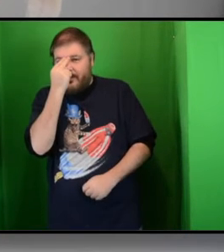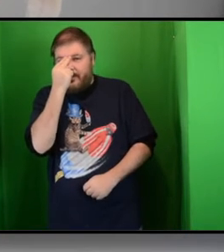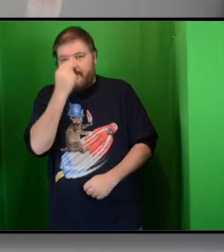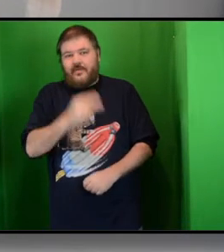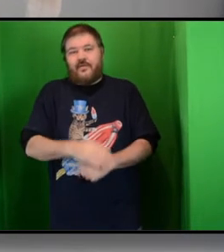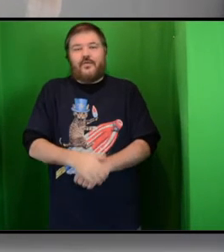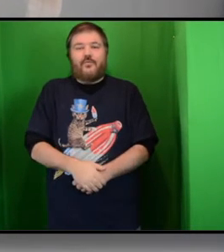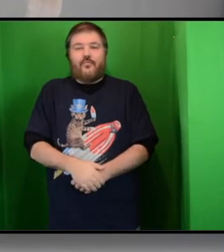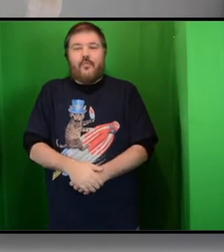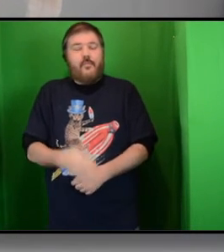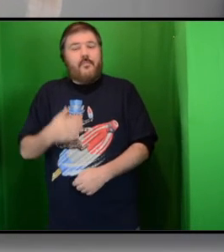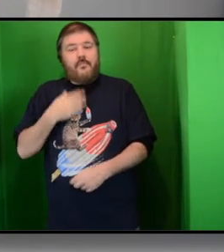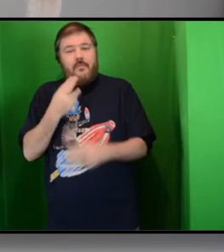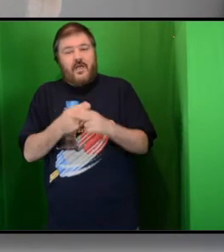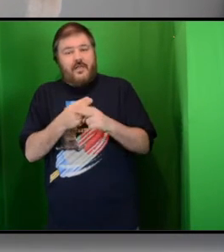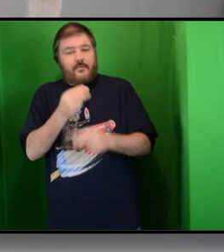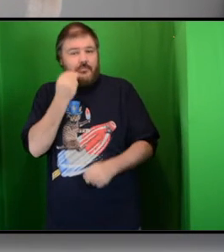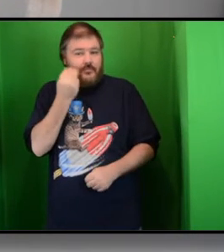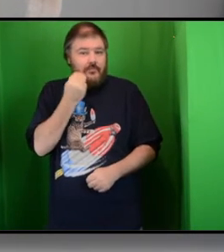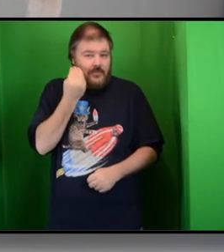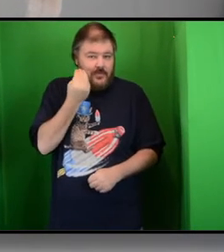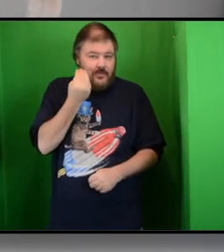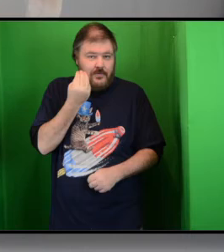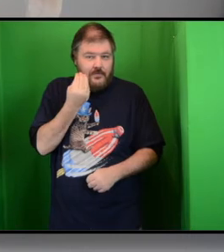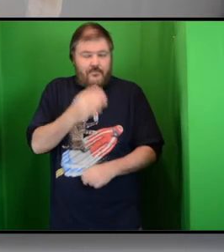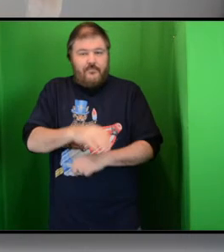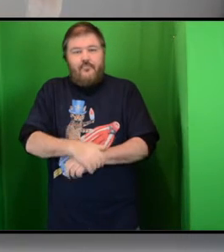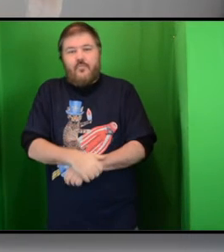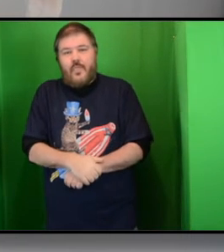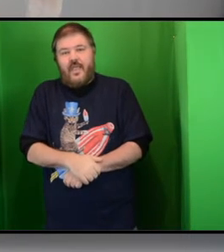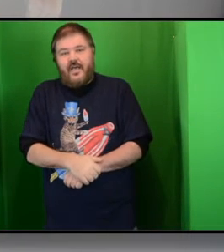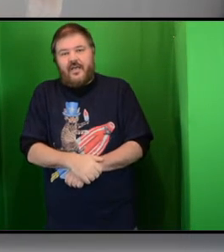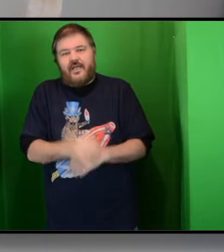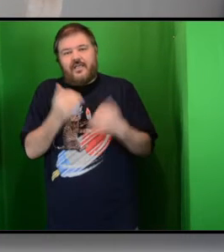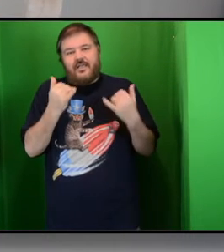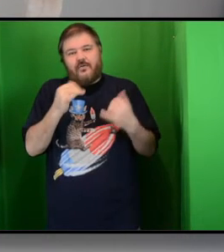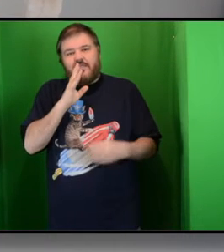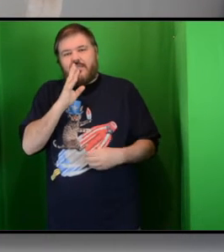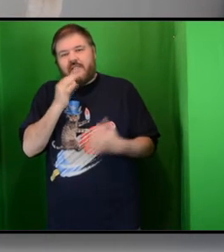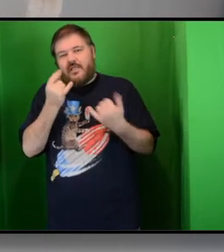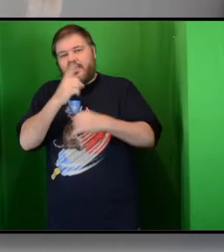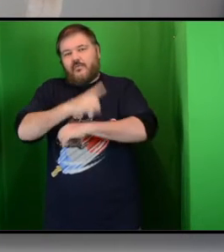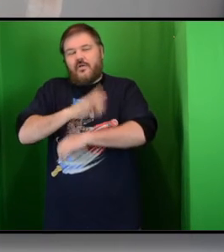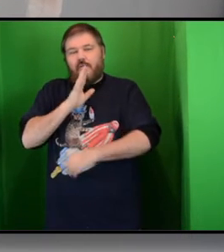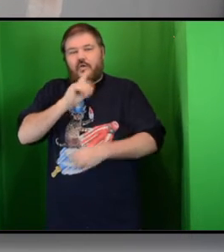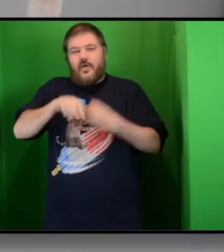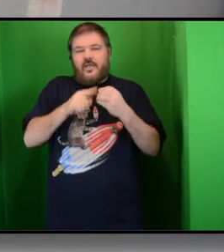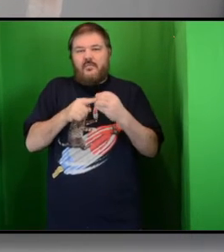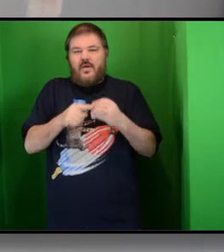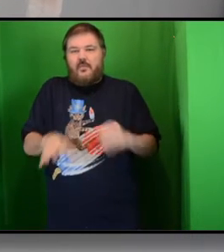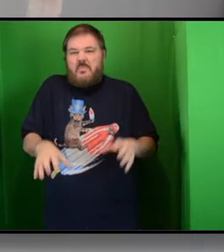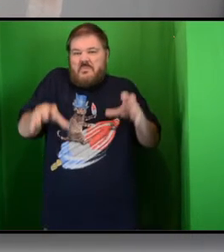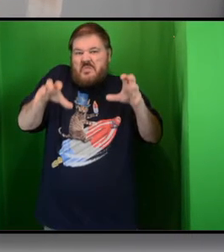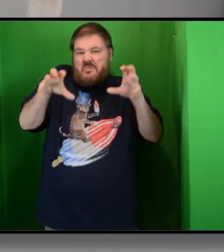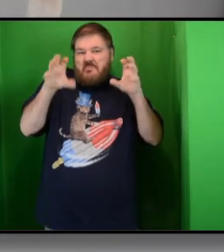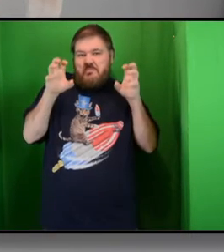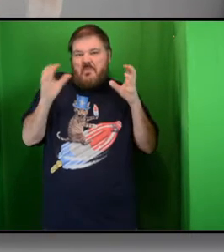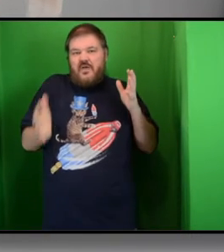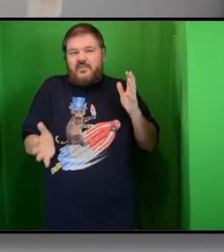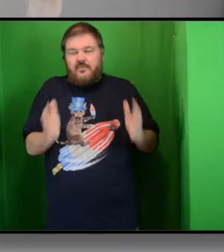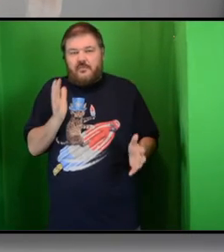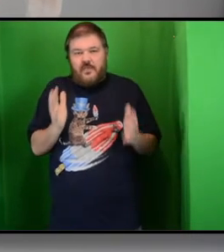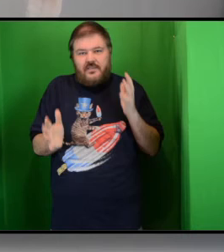Originally in the Japanese, they were known as the Firebots, and it's probably one of the reasons why we see on the commercials that when these guys